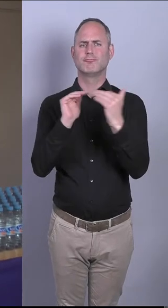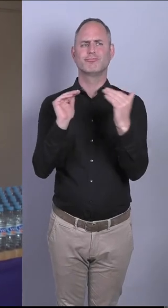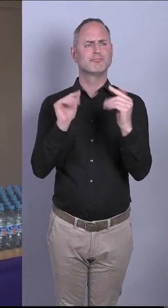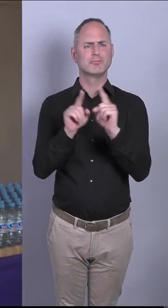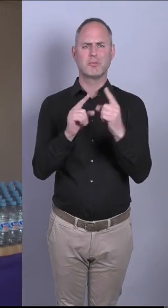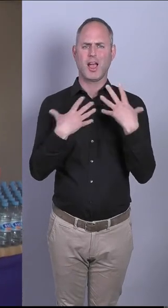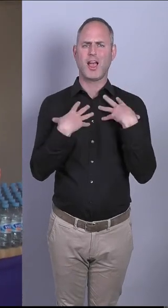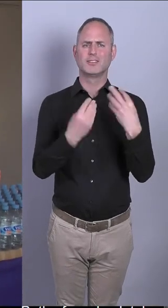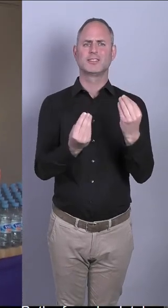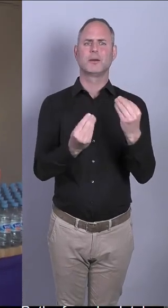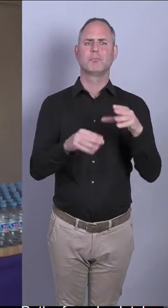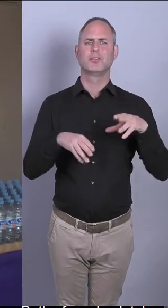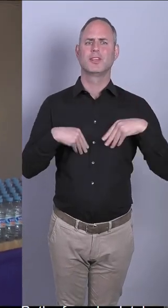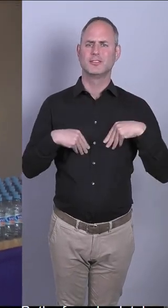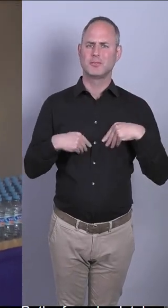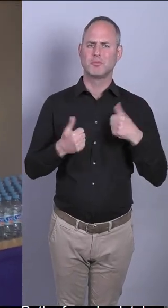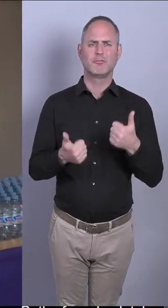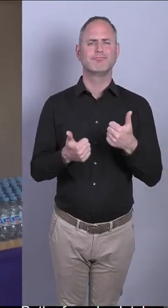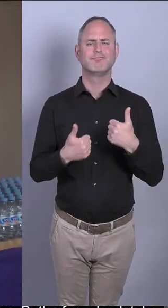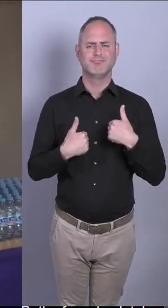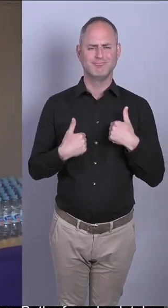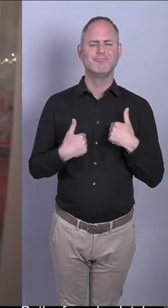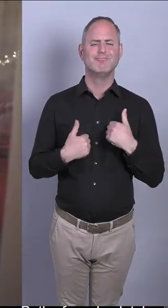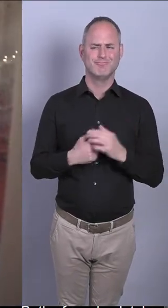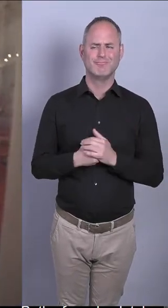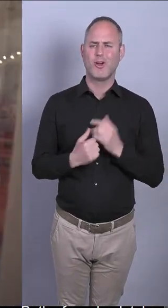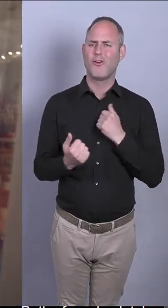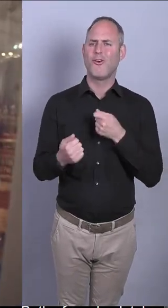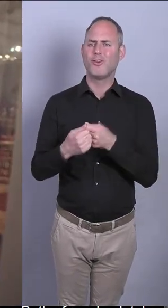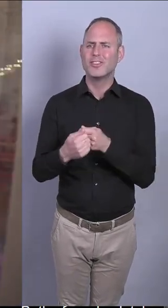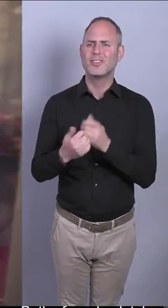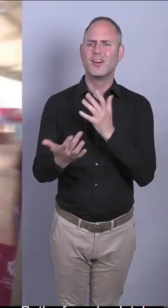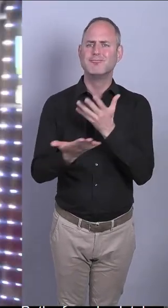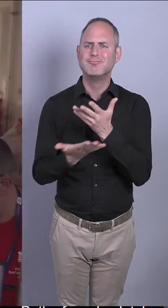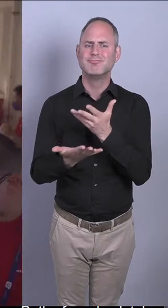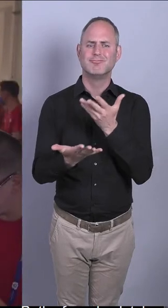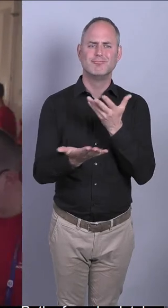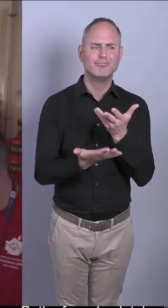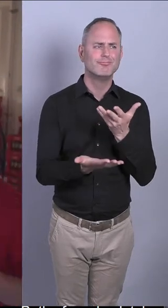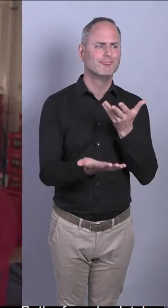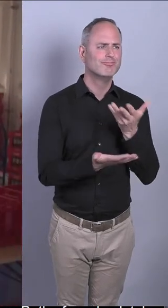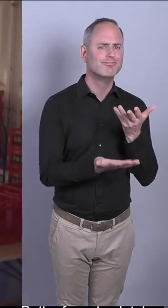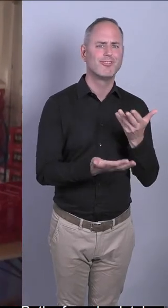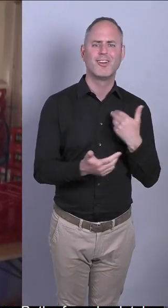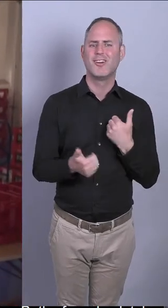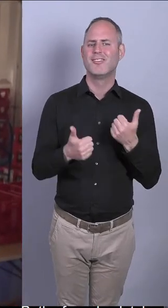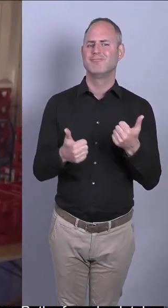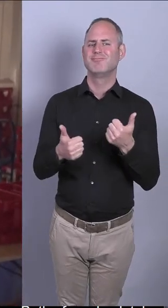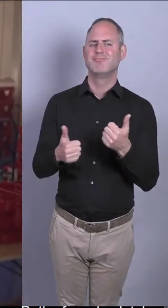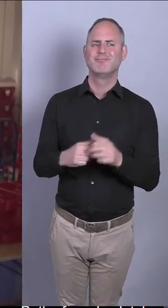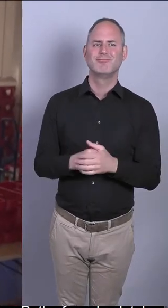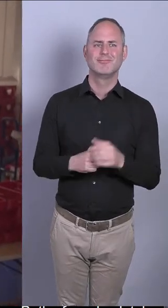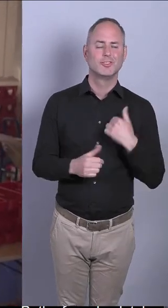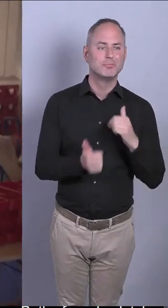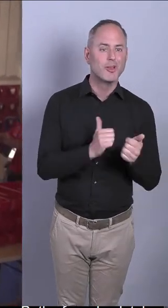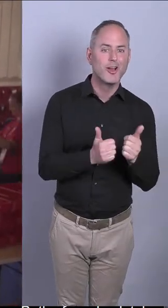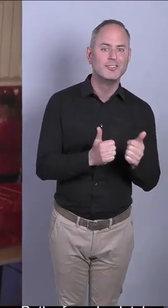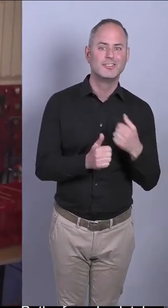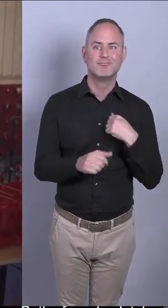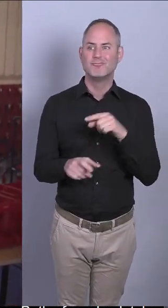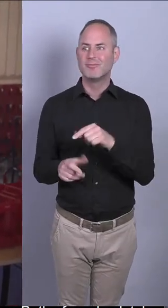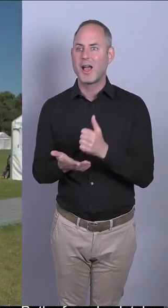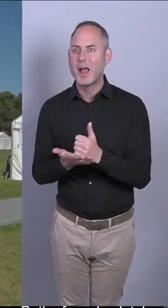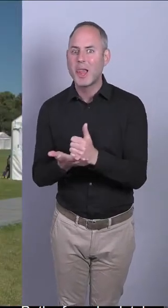us as we are, and we take them as they are. I think sport is very unifying because it shows us that we can all be integrated into